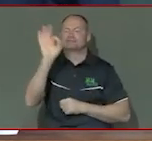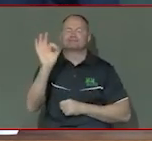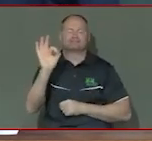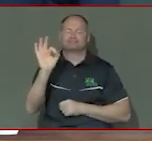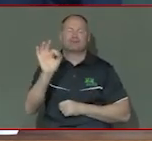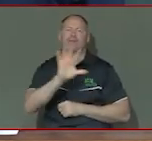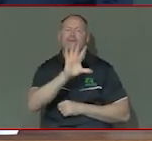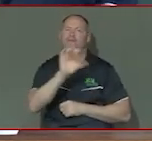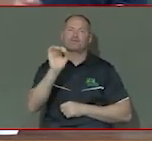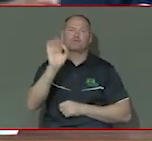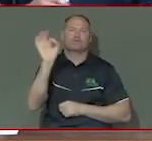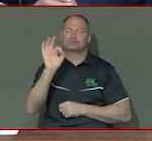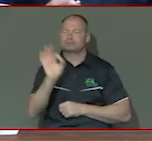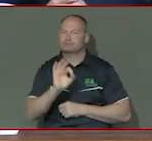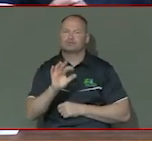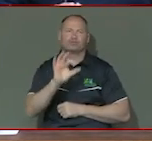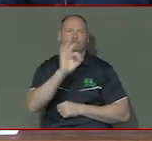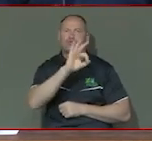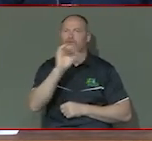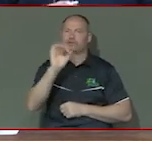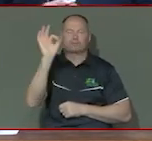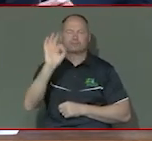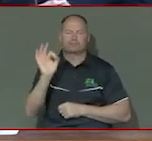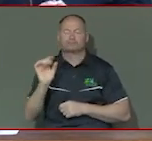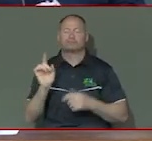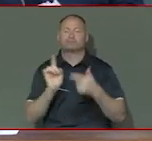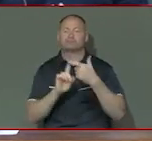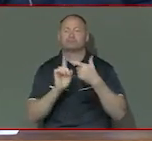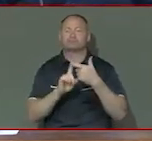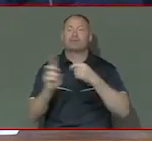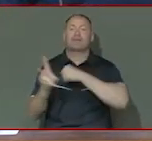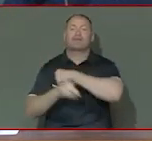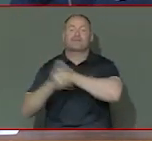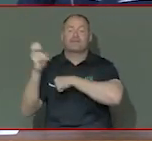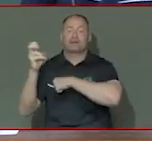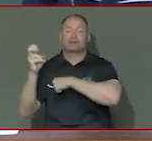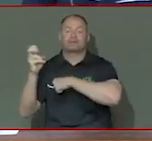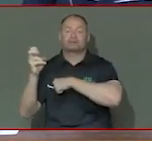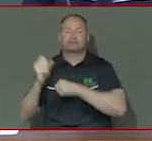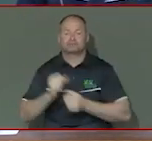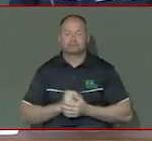30%. Theft will have an influence. Why theft?